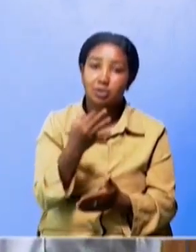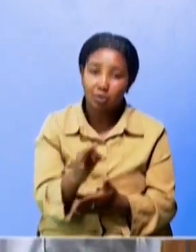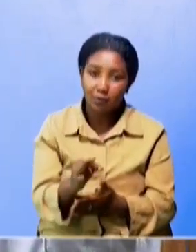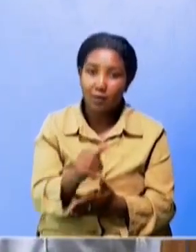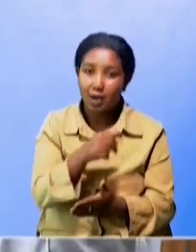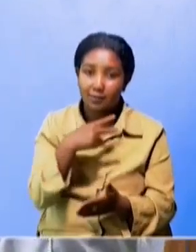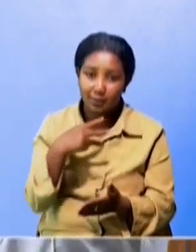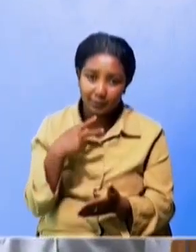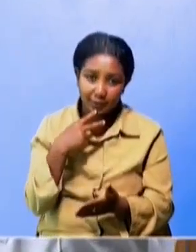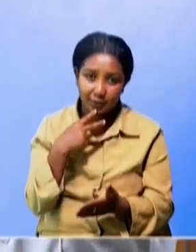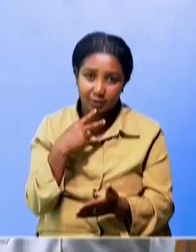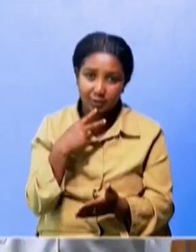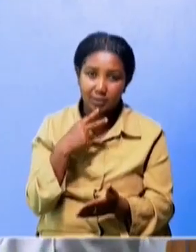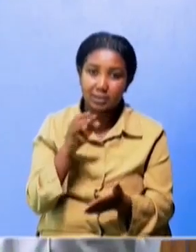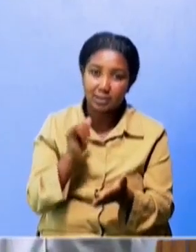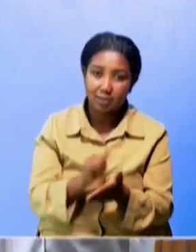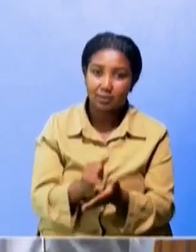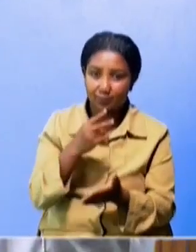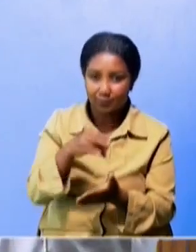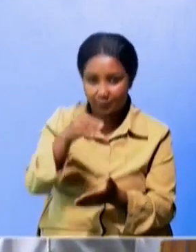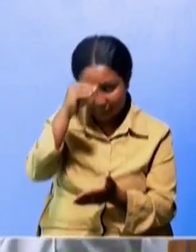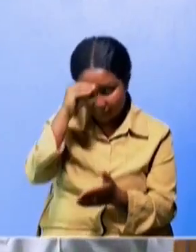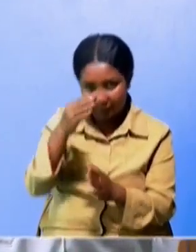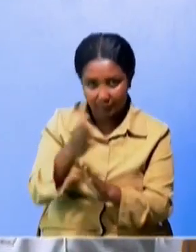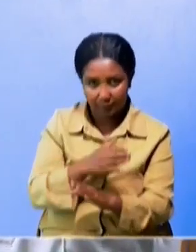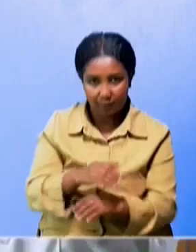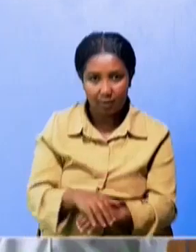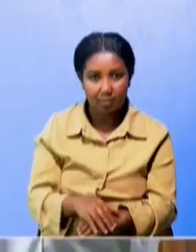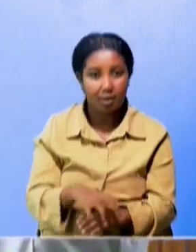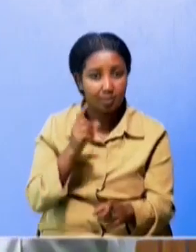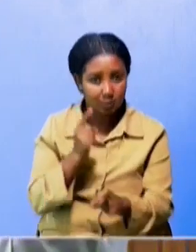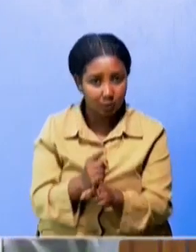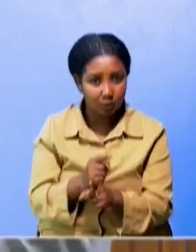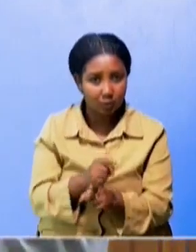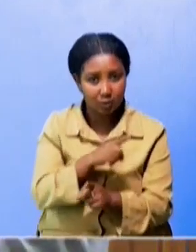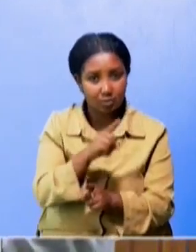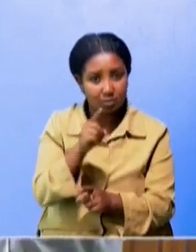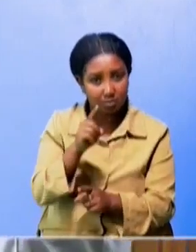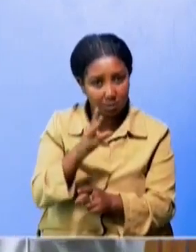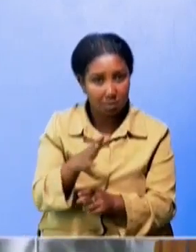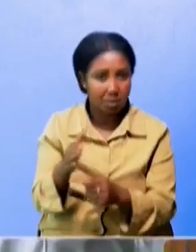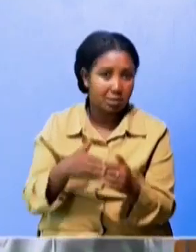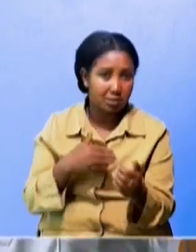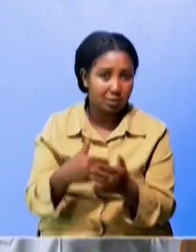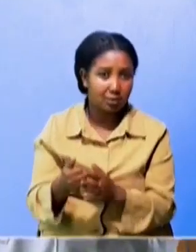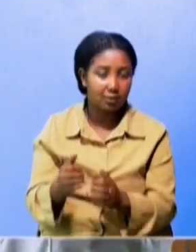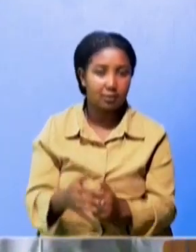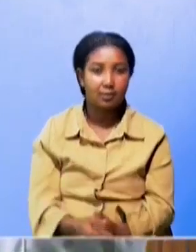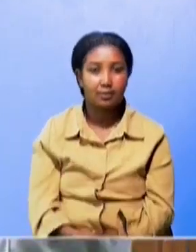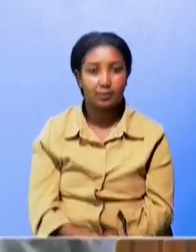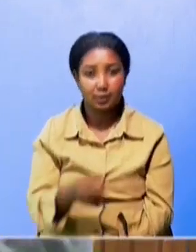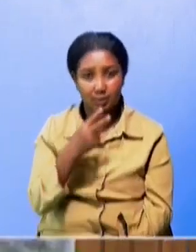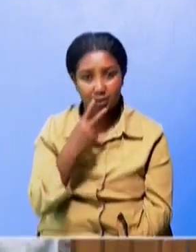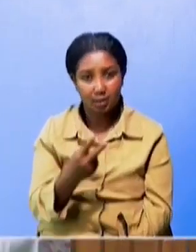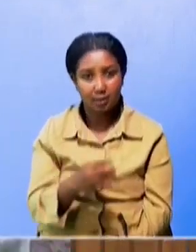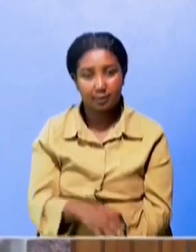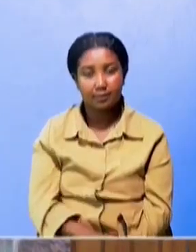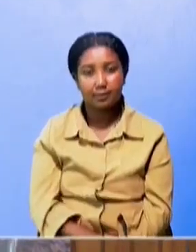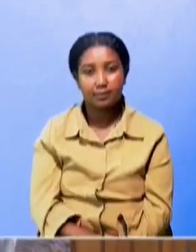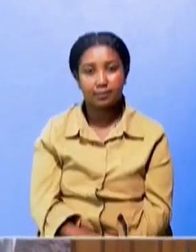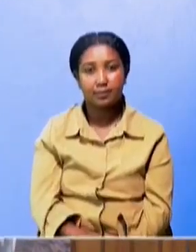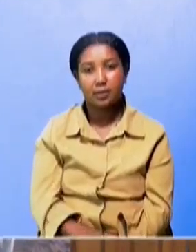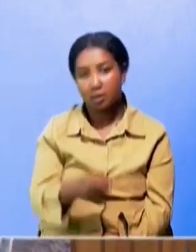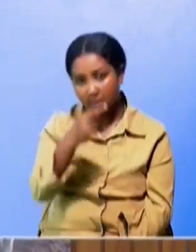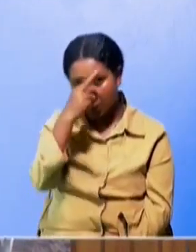of the adverbs that we have seen so far. I'm sure that it may be that so easy. See? Right? That's